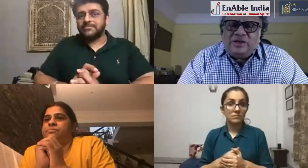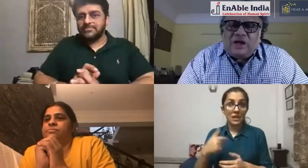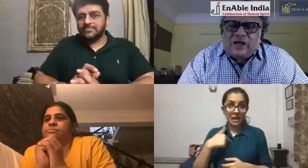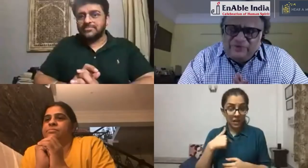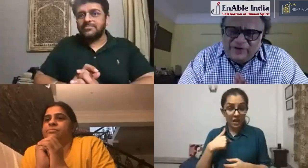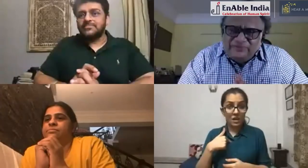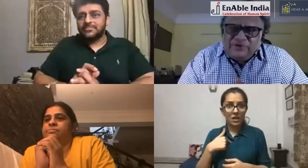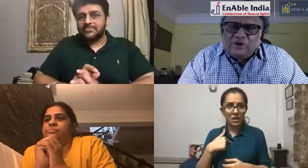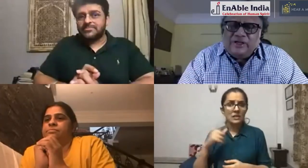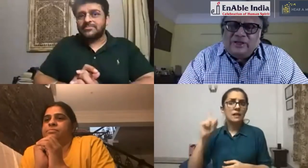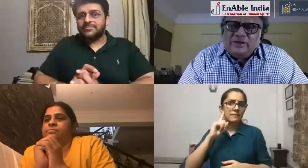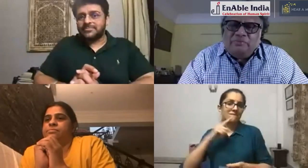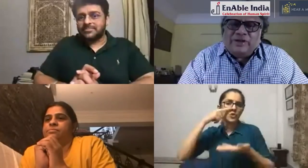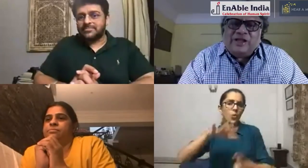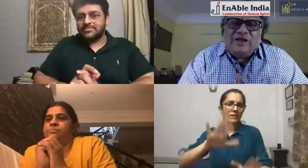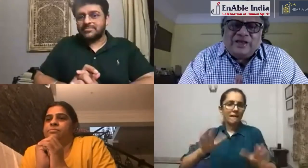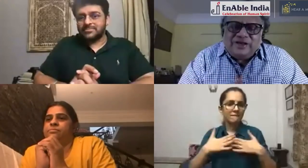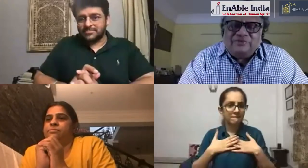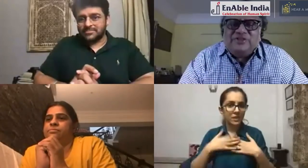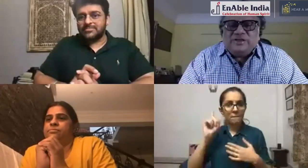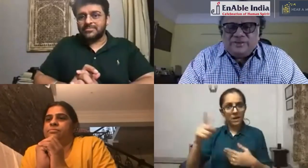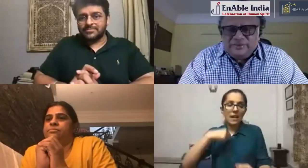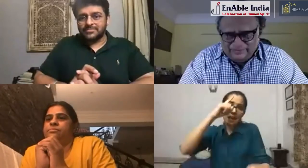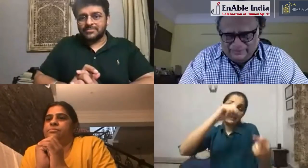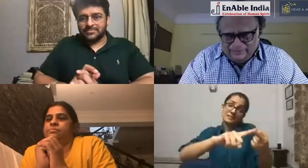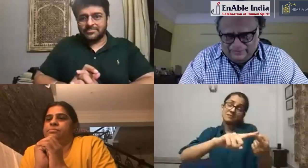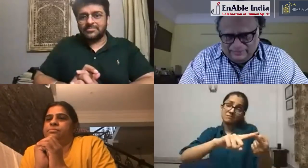I I have a deaf daughter, but I will agree with it.